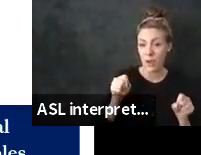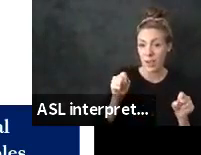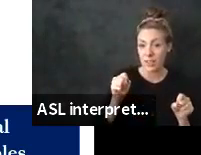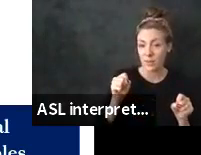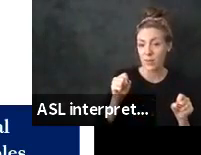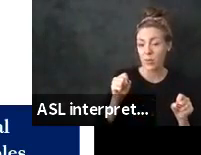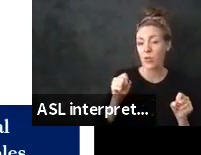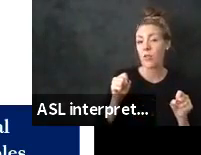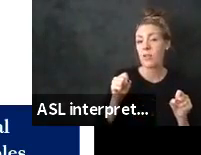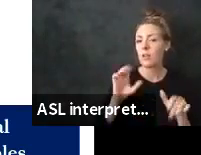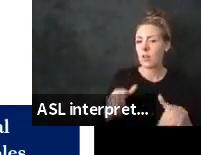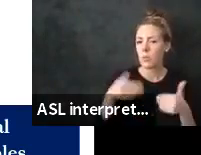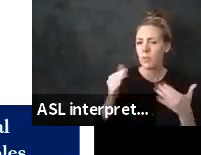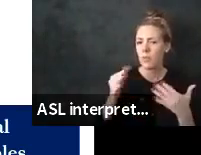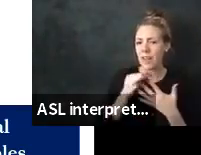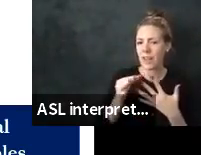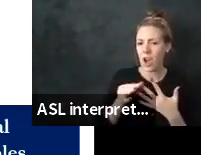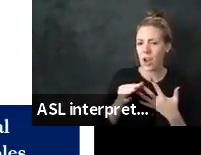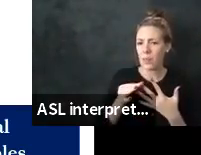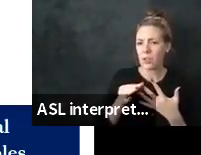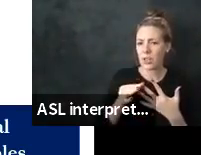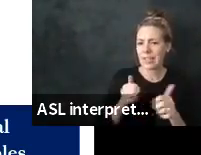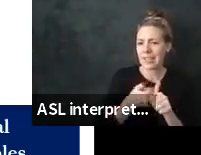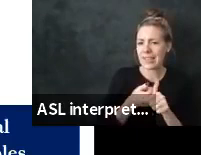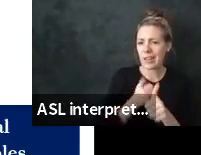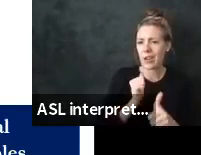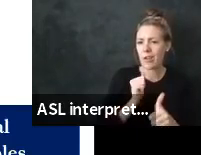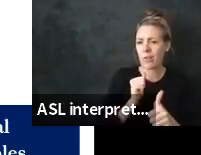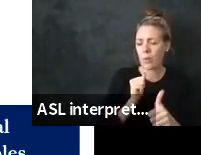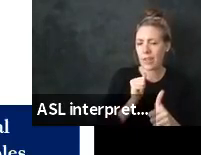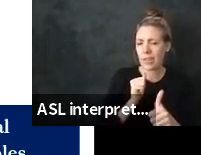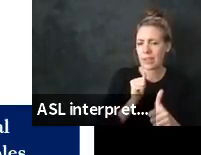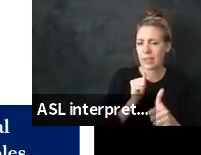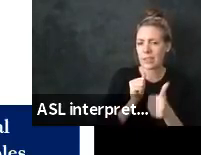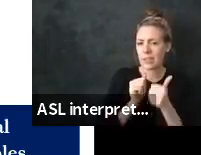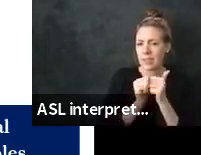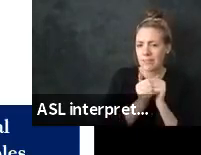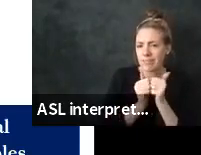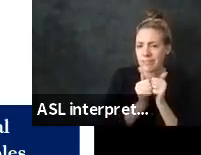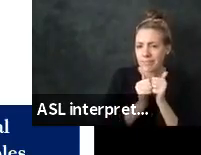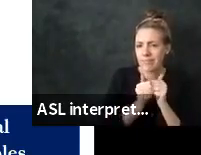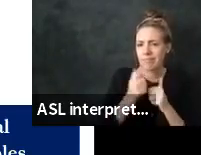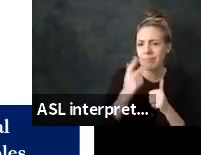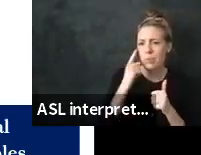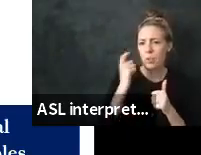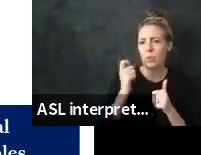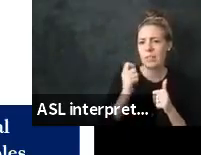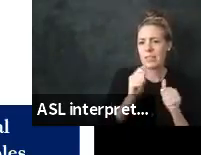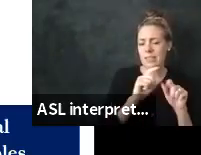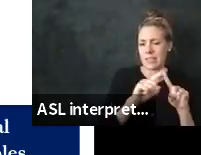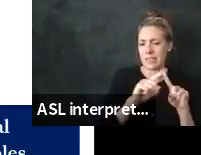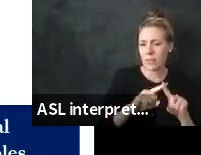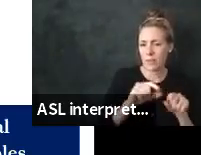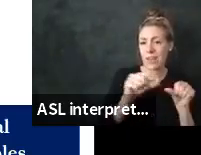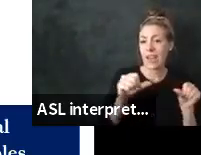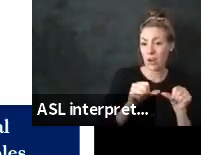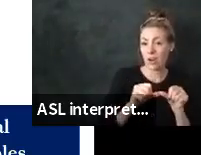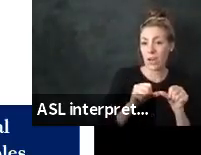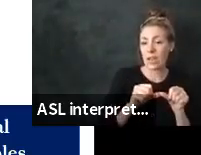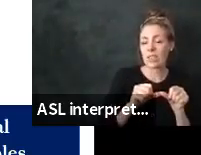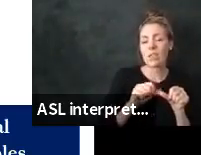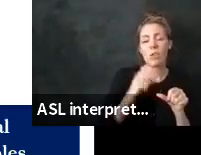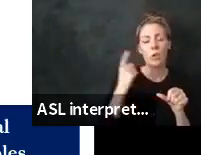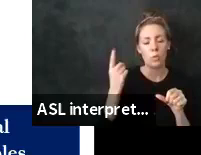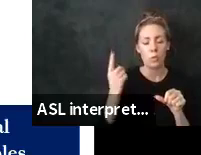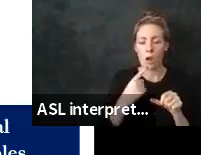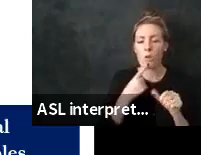option that avoids head-to-head contests between incumbents, then we'll present that option. We always say